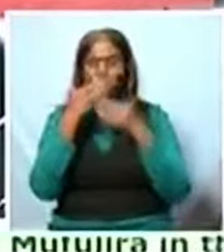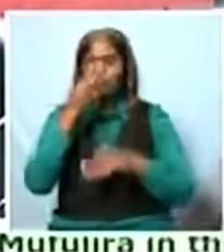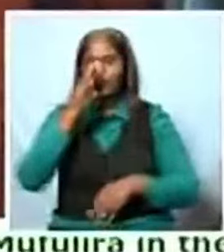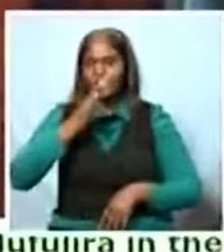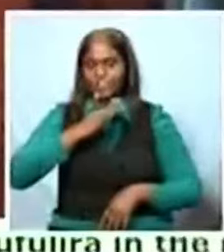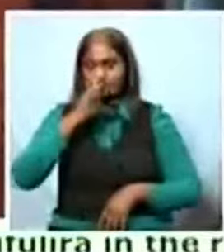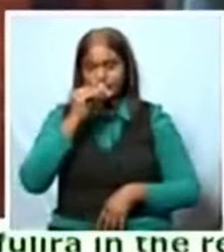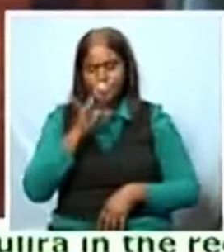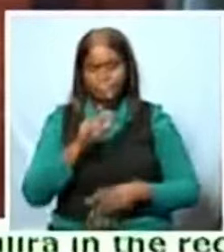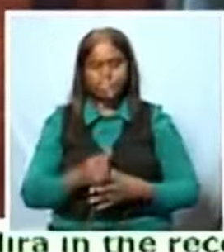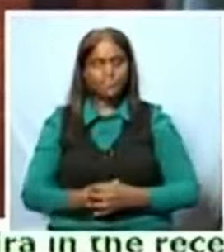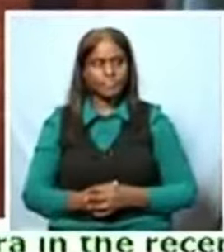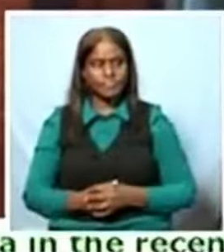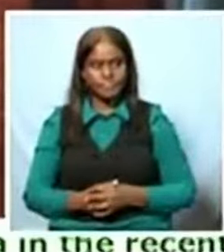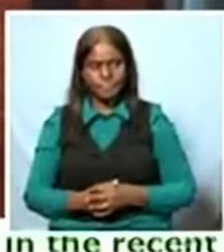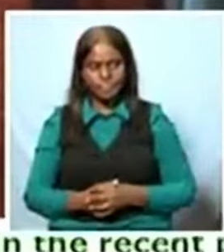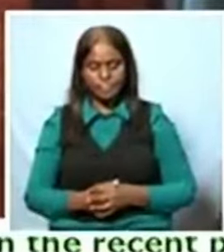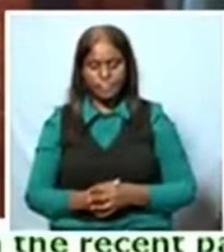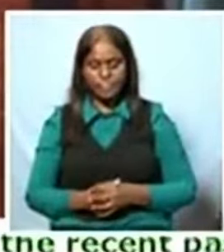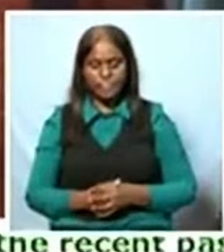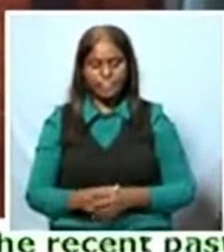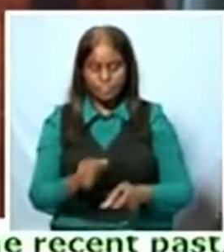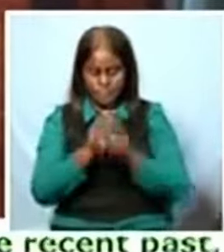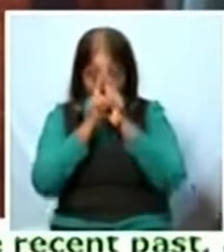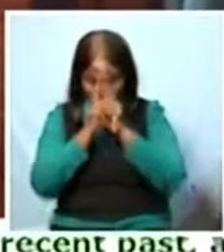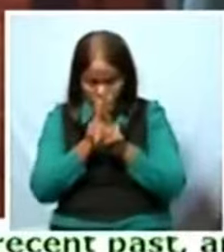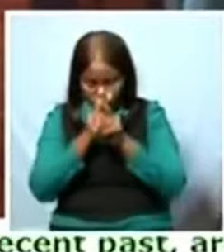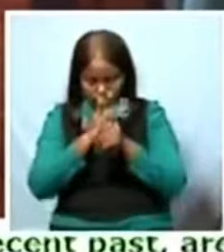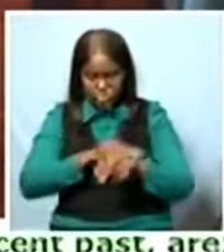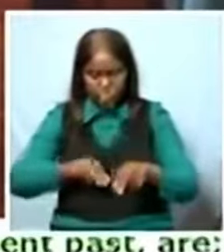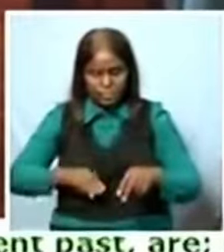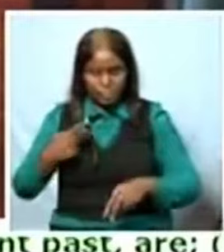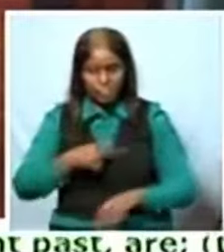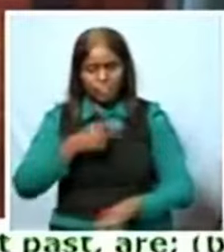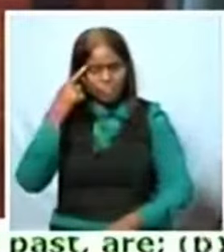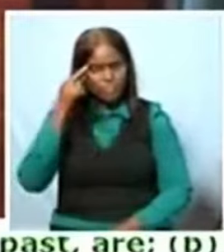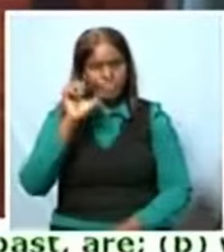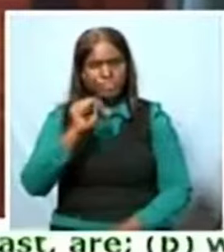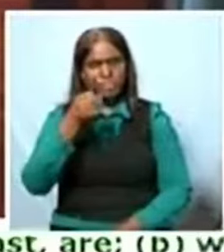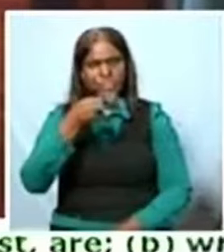Speaker. Thank you. The Honorable Member for Shwangandu.